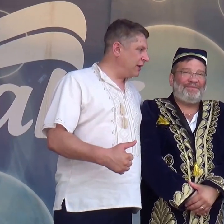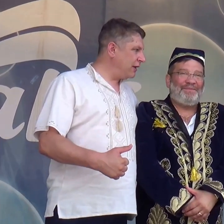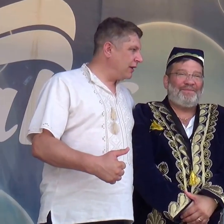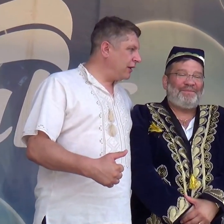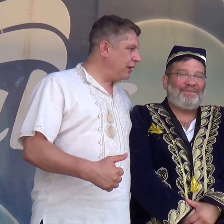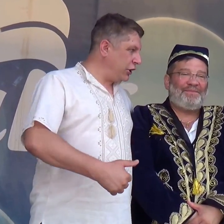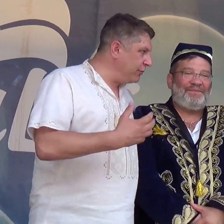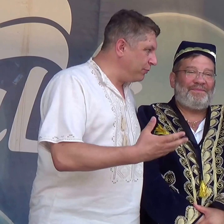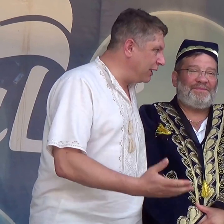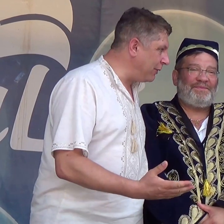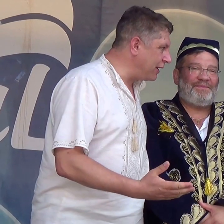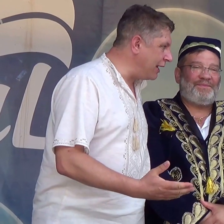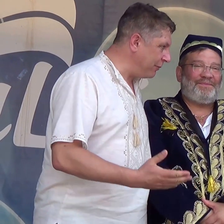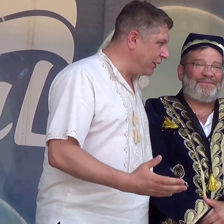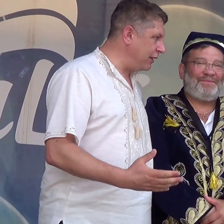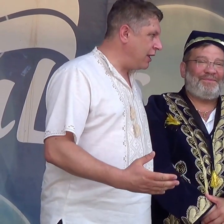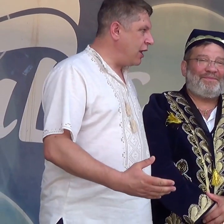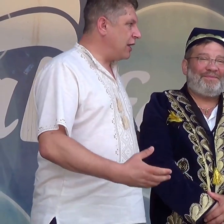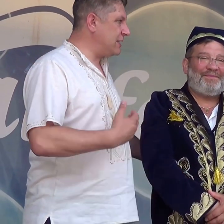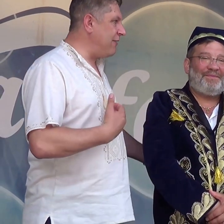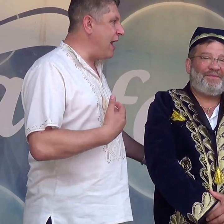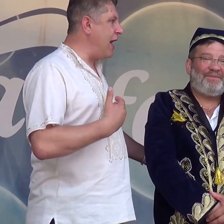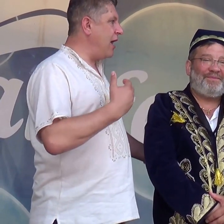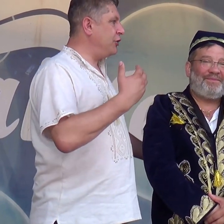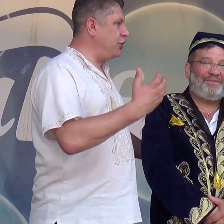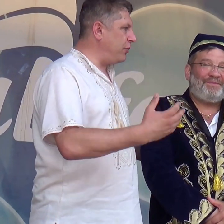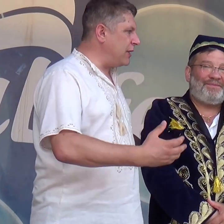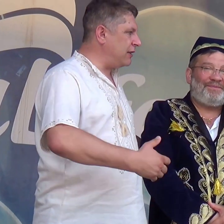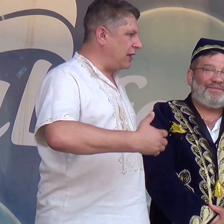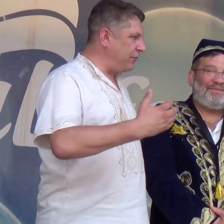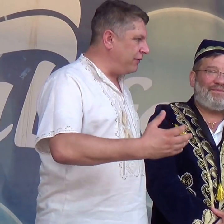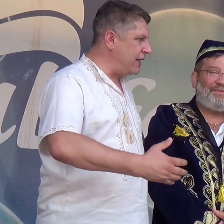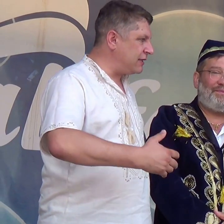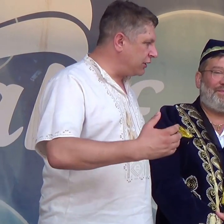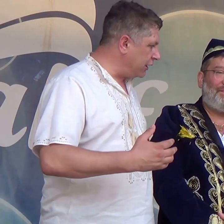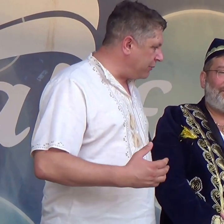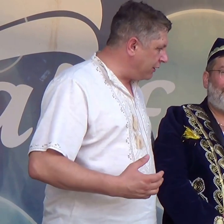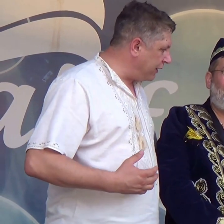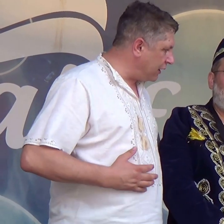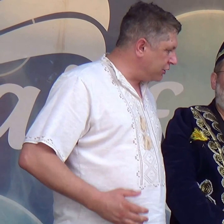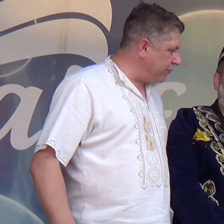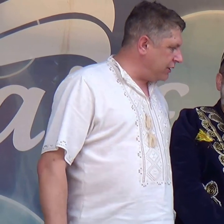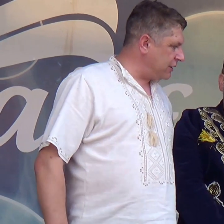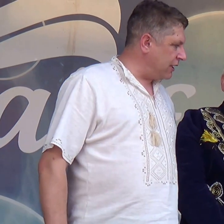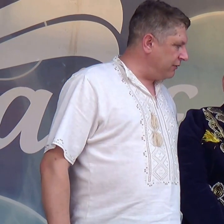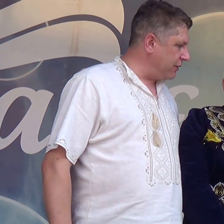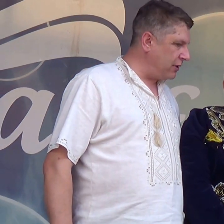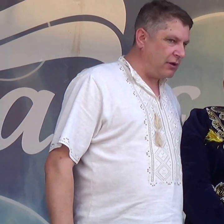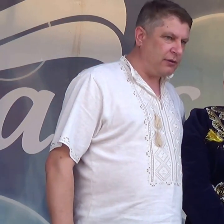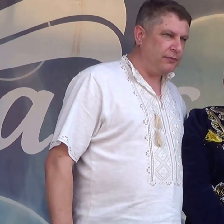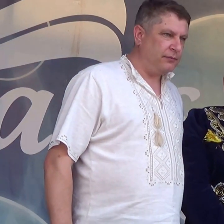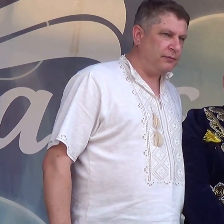hands clap. Oh, I can make your hands clap. Every night when the stars